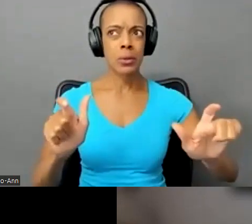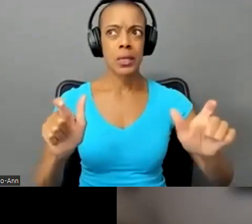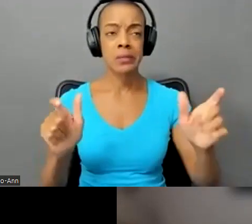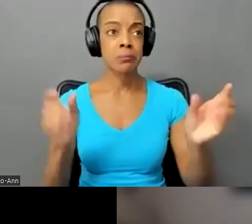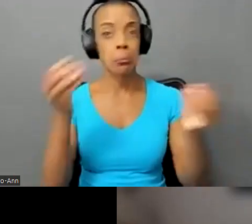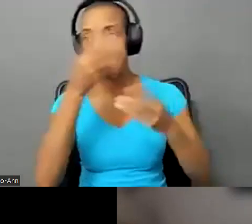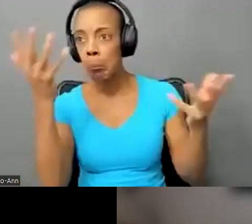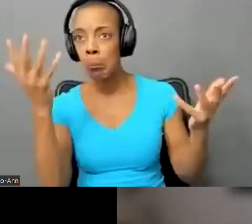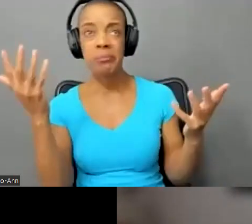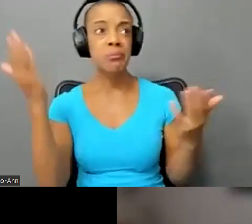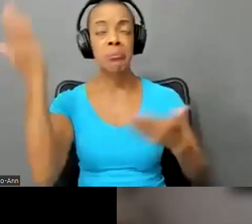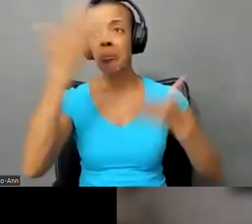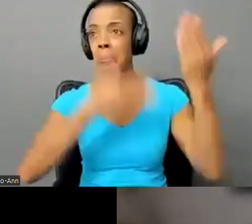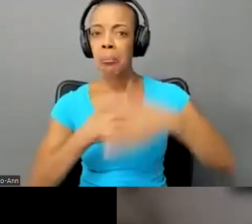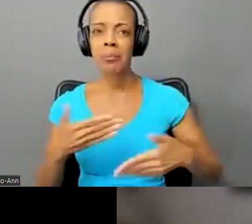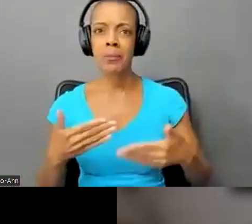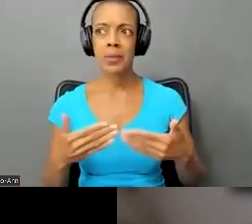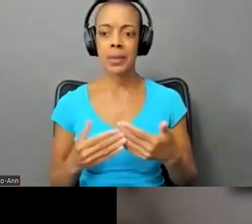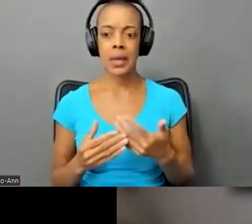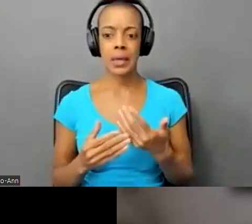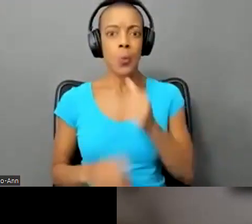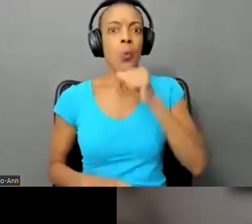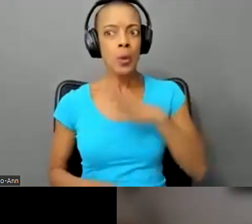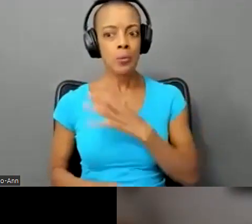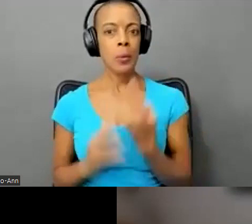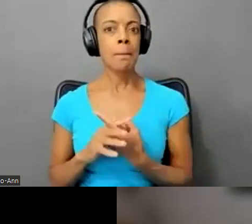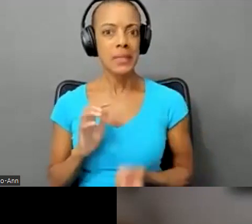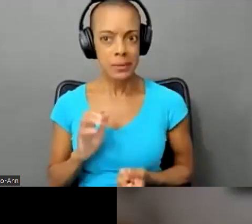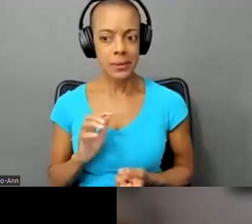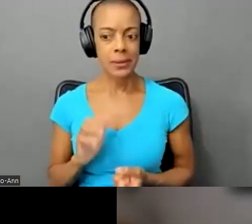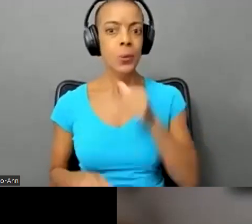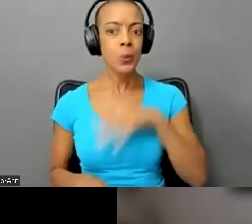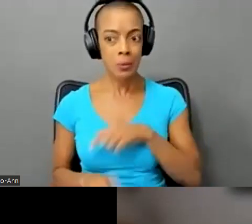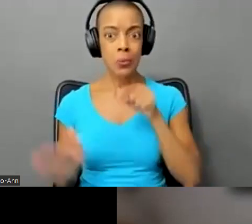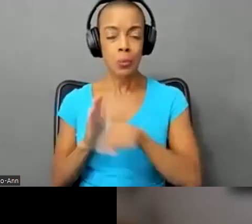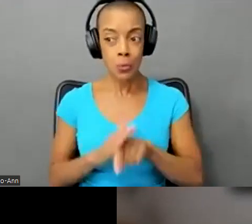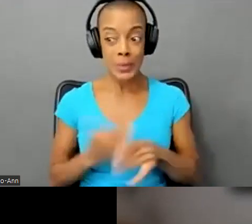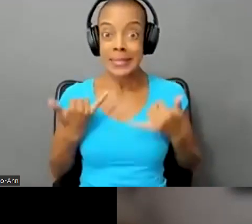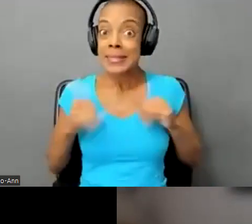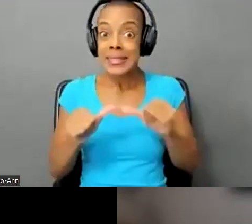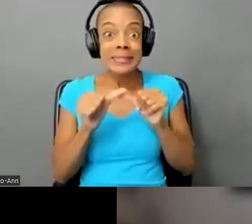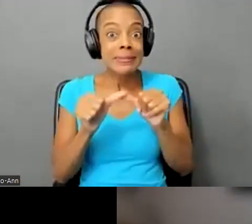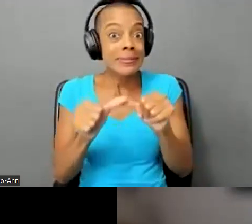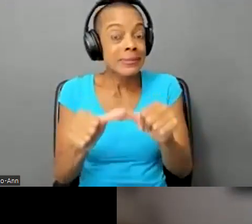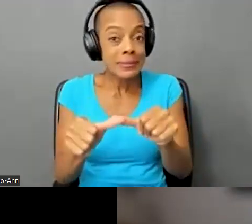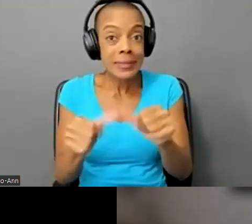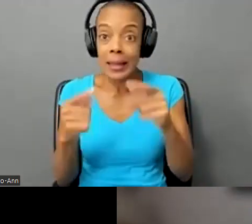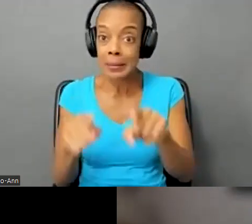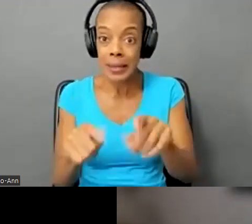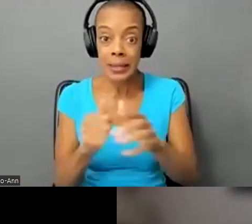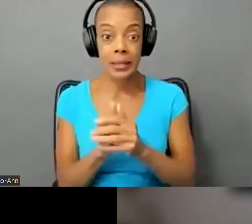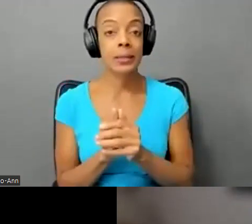you know, missing and murdered Indigenous women in Canada. And it's still happening. You know, we recently really tried